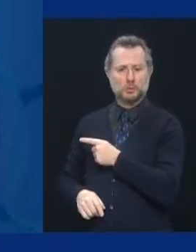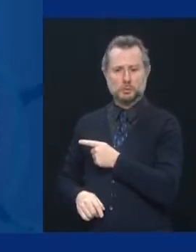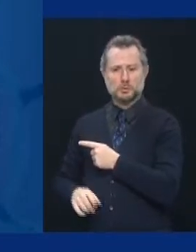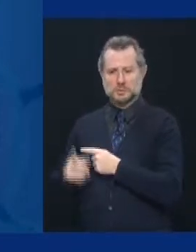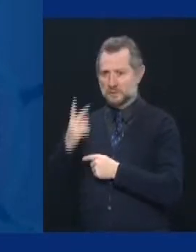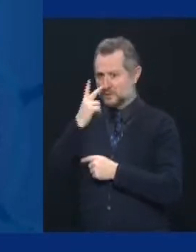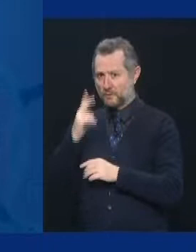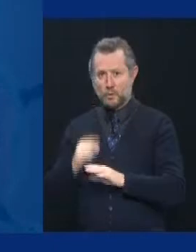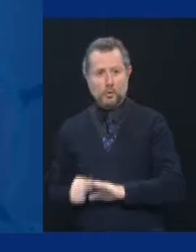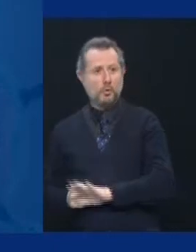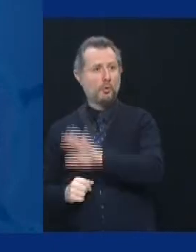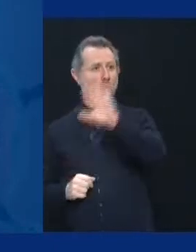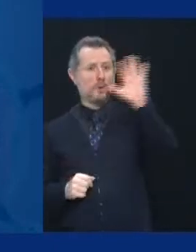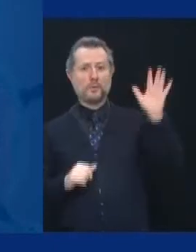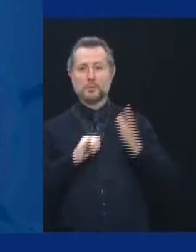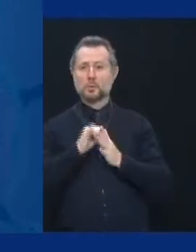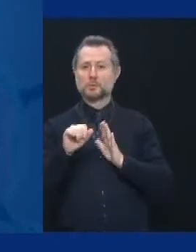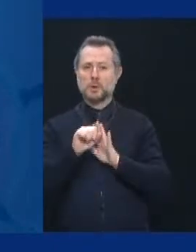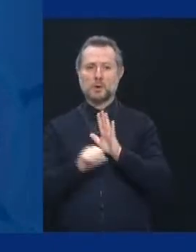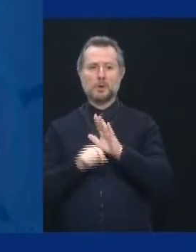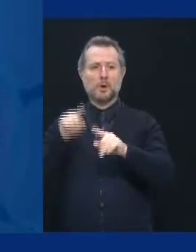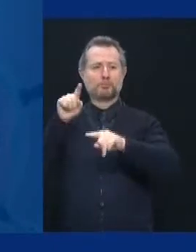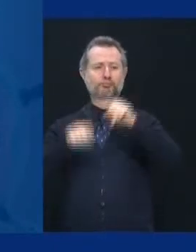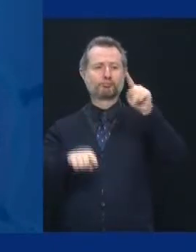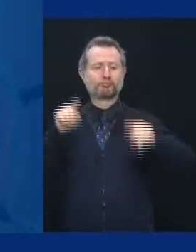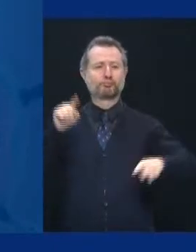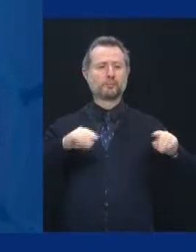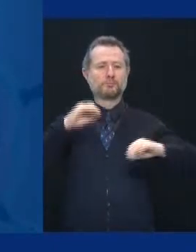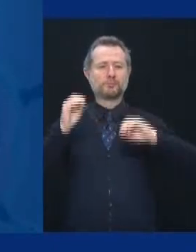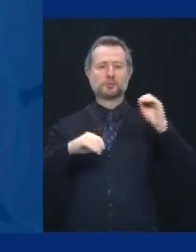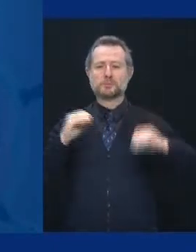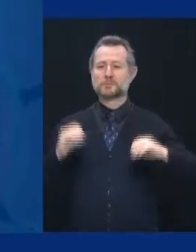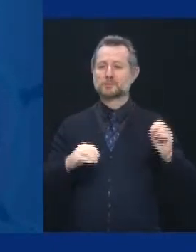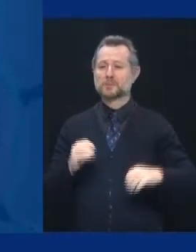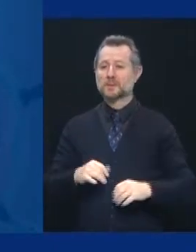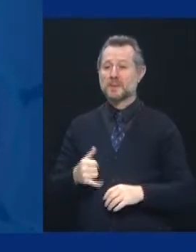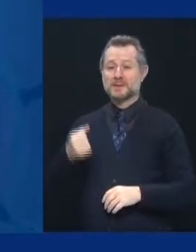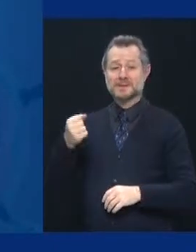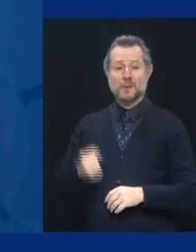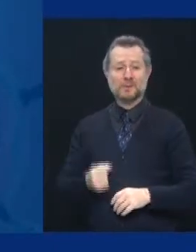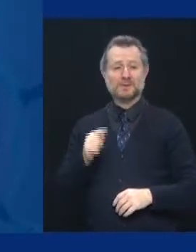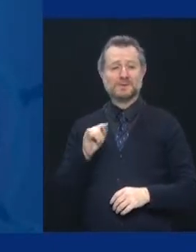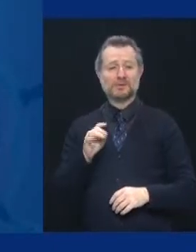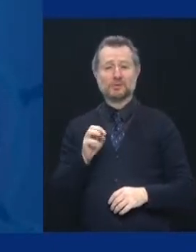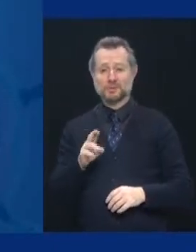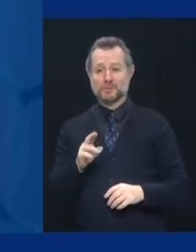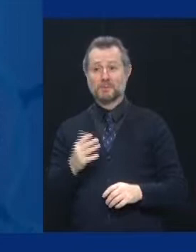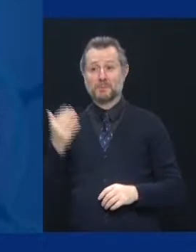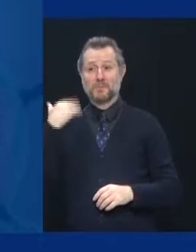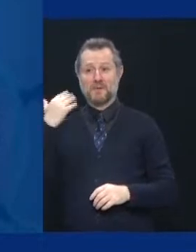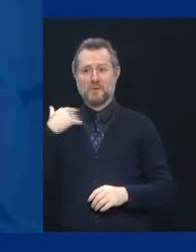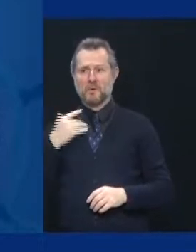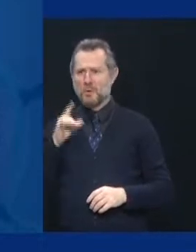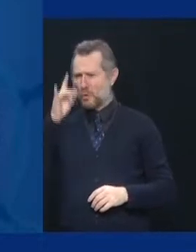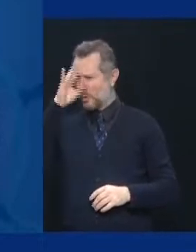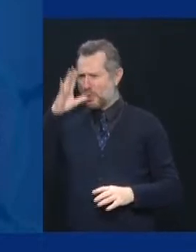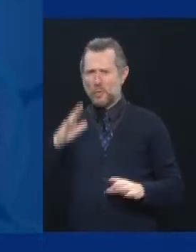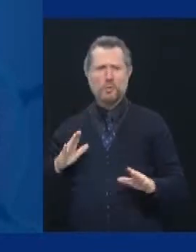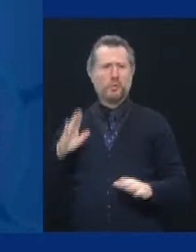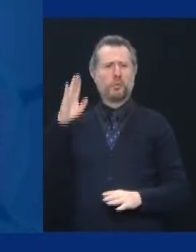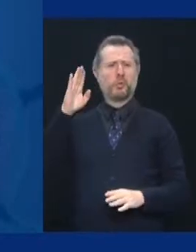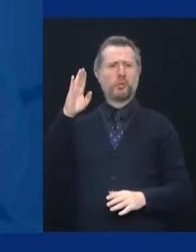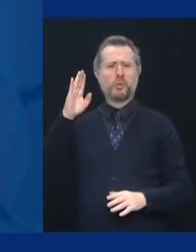across the state. You go from the southern tier, which, by the way, had a big spike at one time